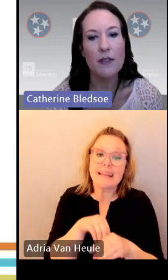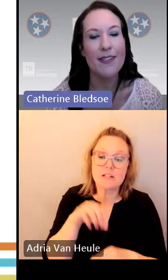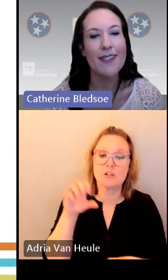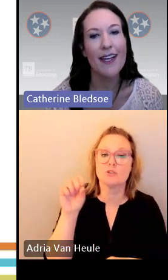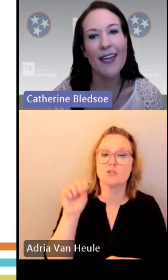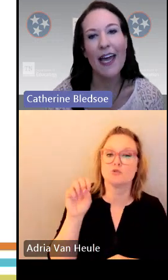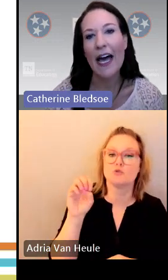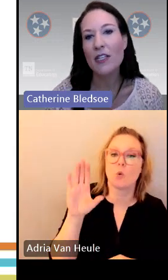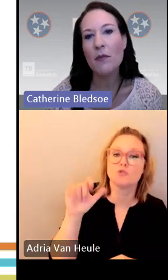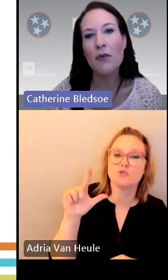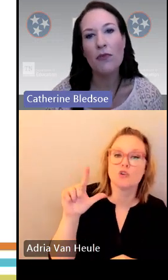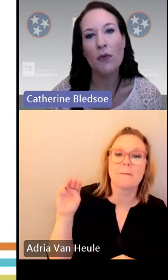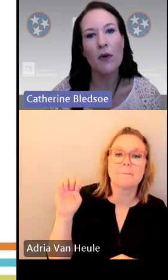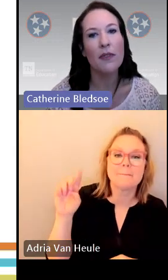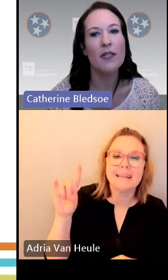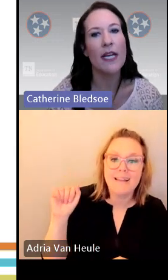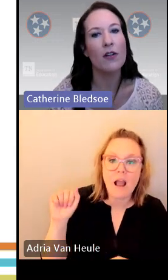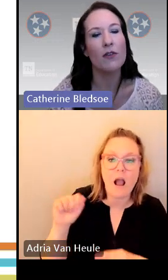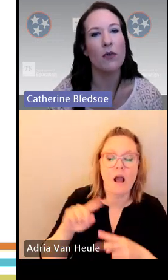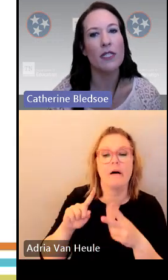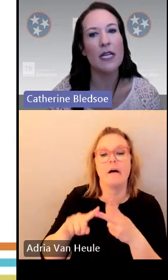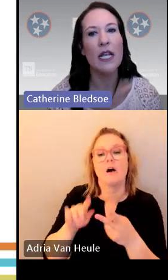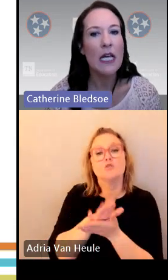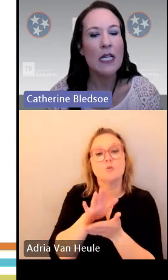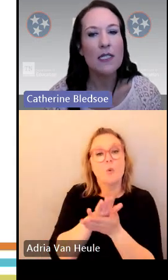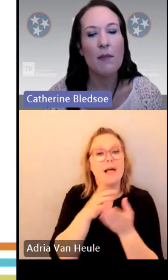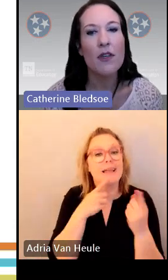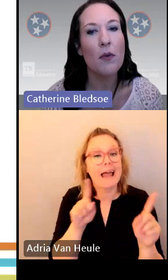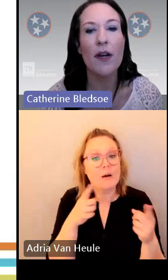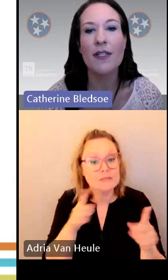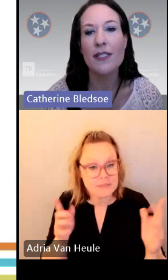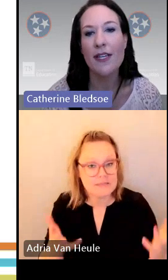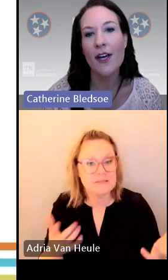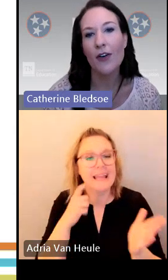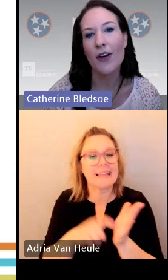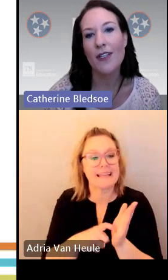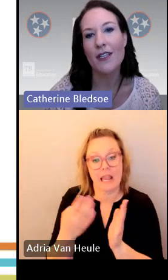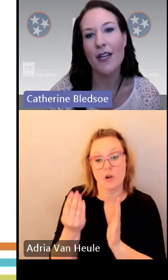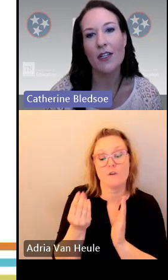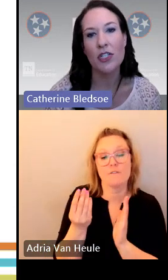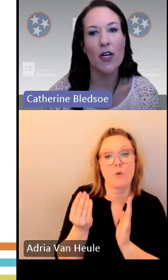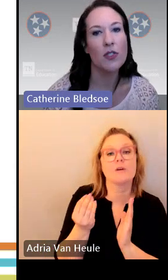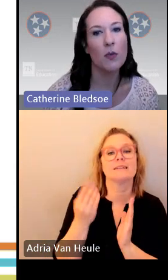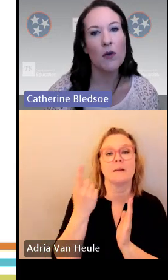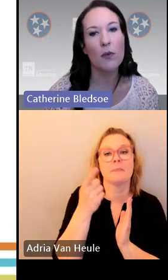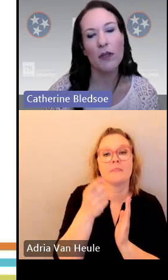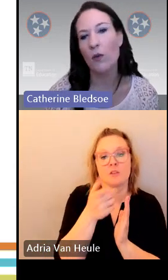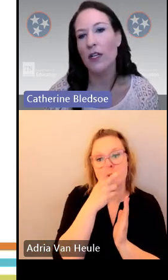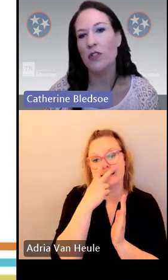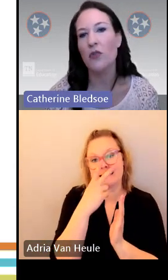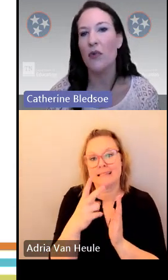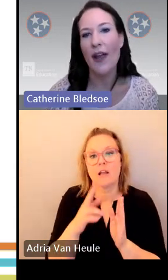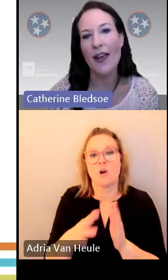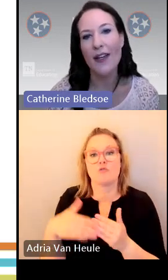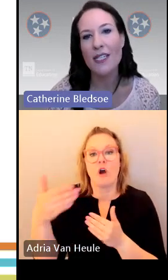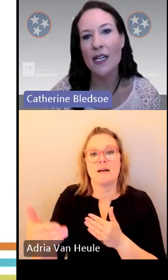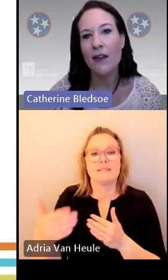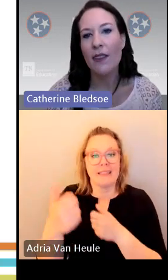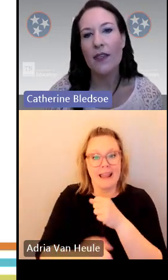school announcements. Again, as we move forward with Indicator 14, something you are going to see across the next year is we are really wanting